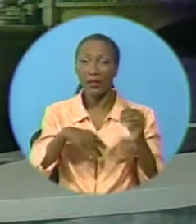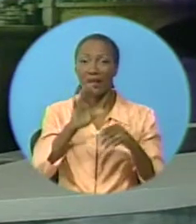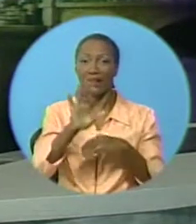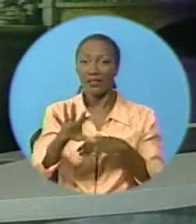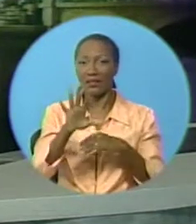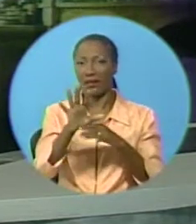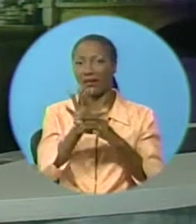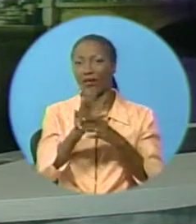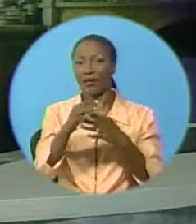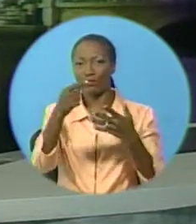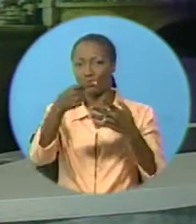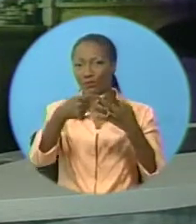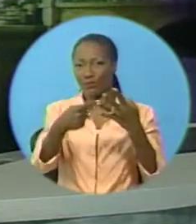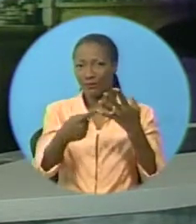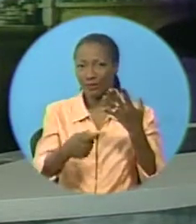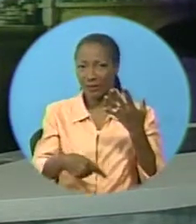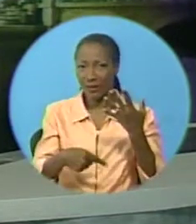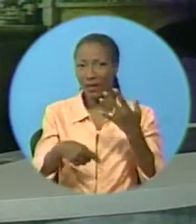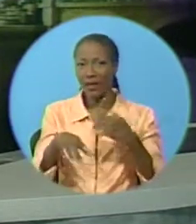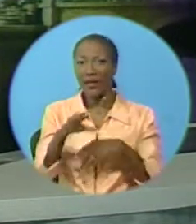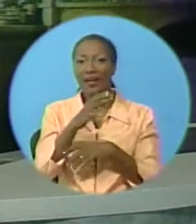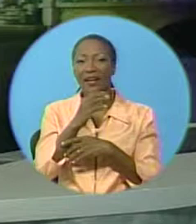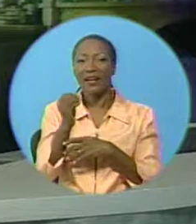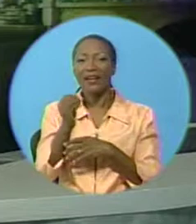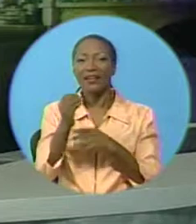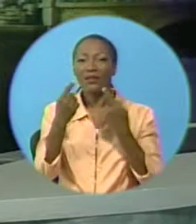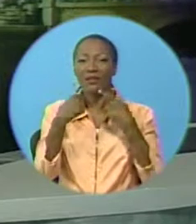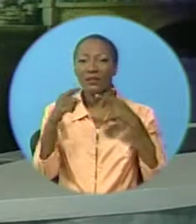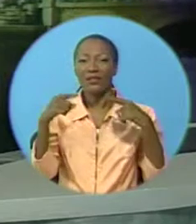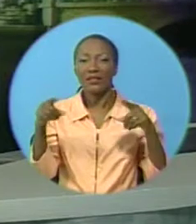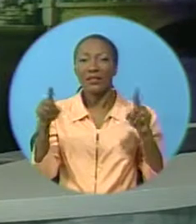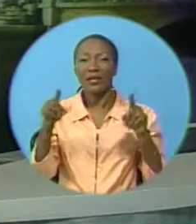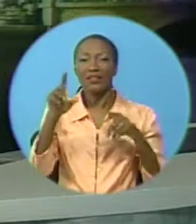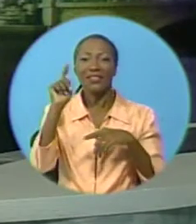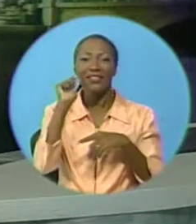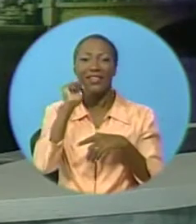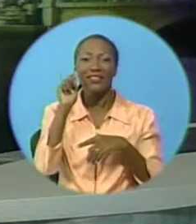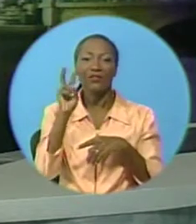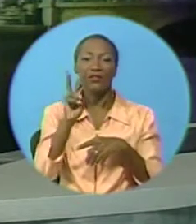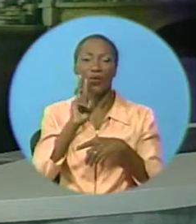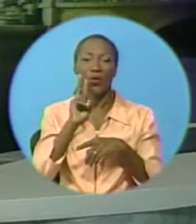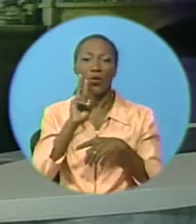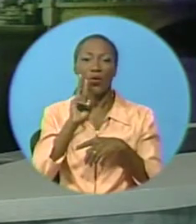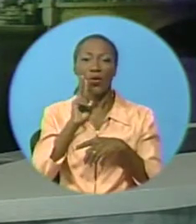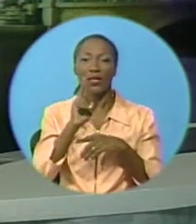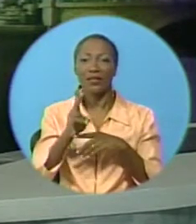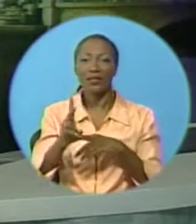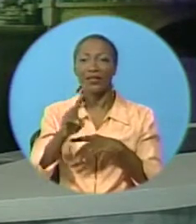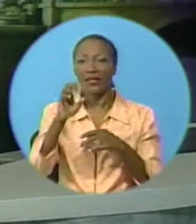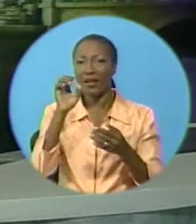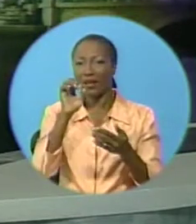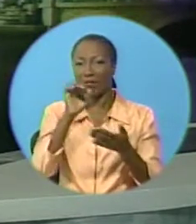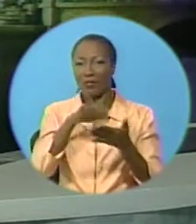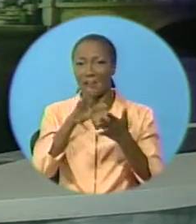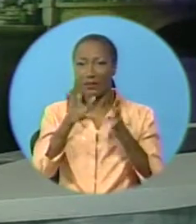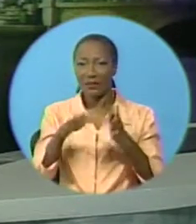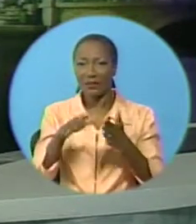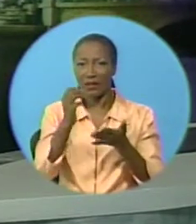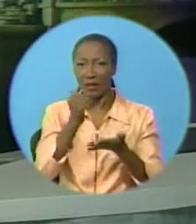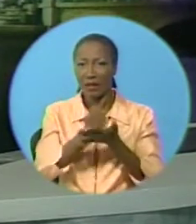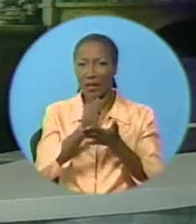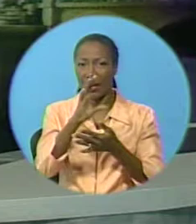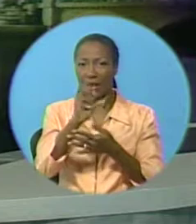Curtin was announced the winner in the non-supervisory category. Tessa Vaughan, senior analyst in the Bank's corporate and commercial credit unit,